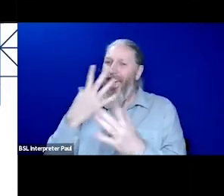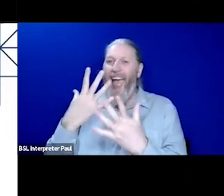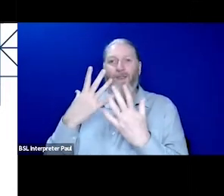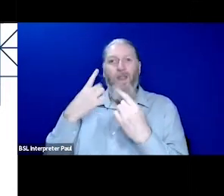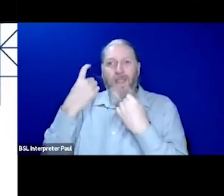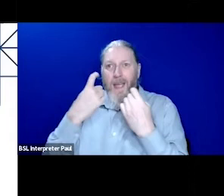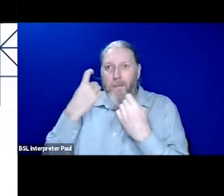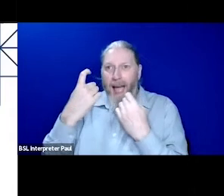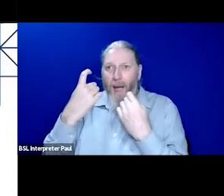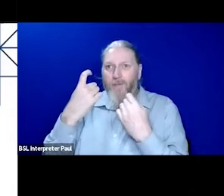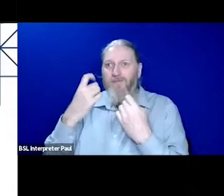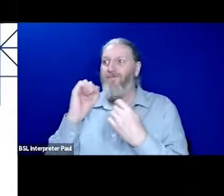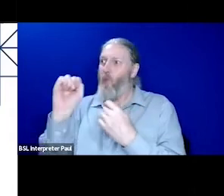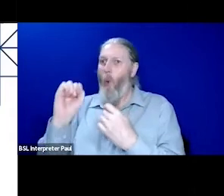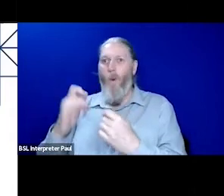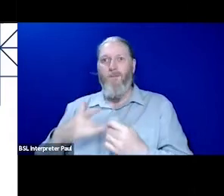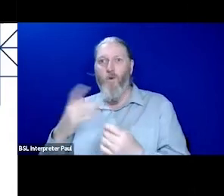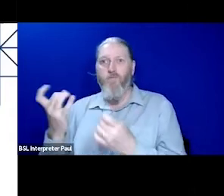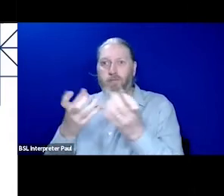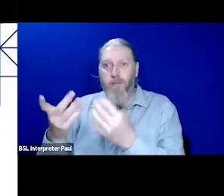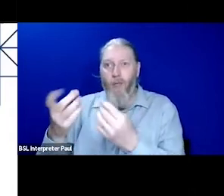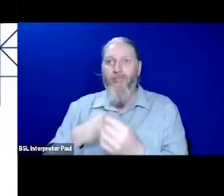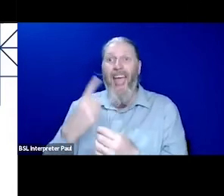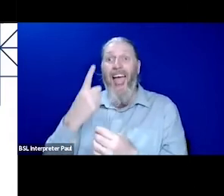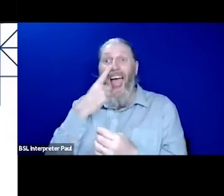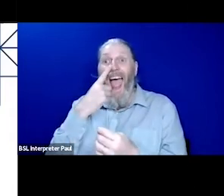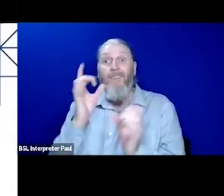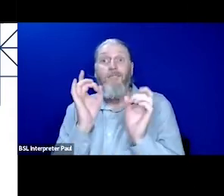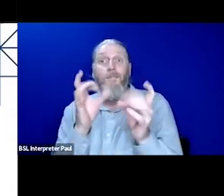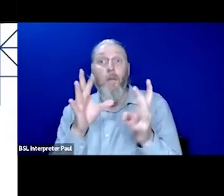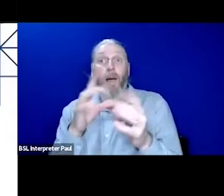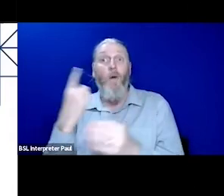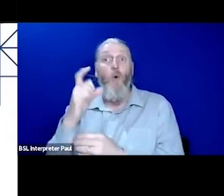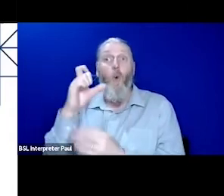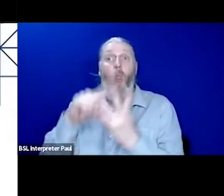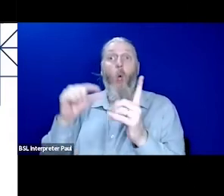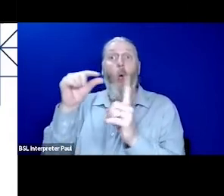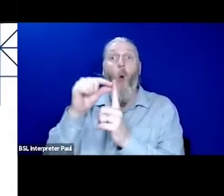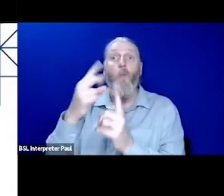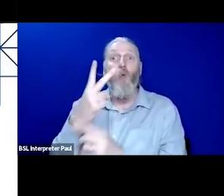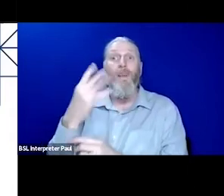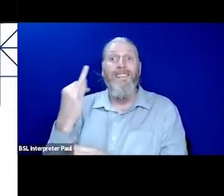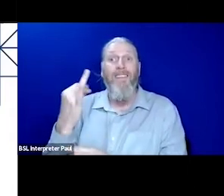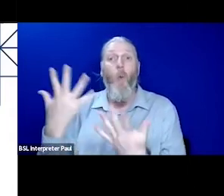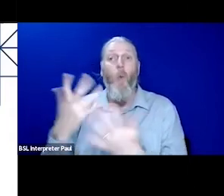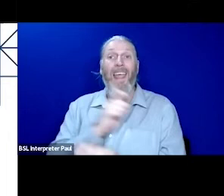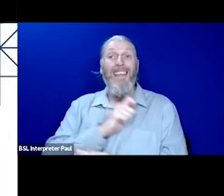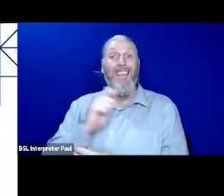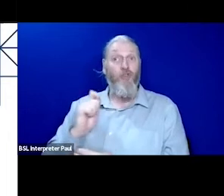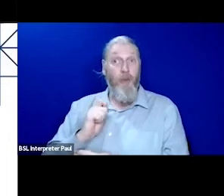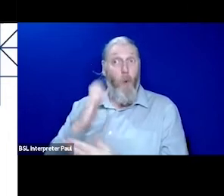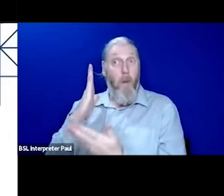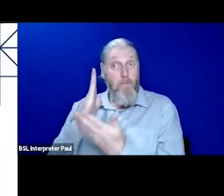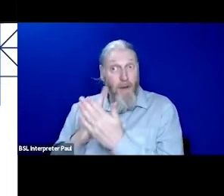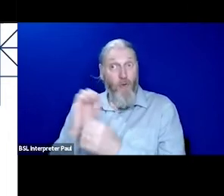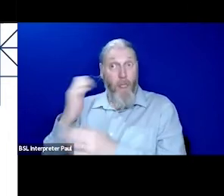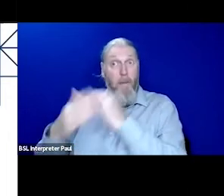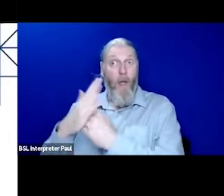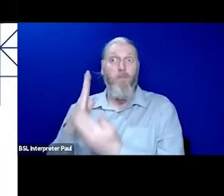the COP27 in Egypt this year and make sure mental health and well-being is front and center.